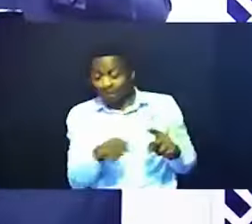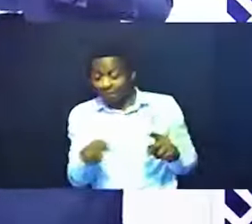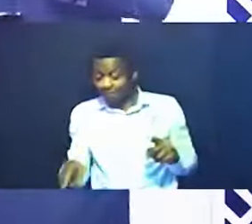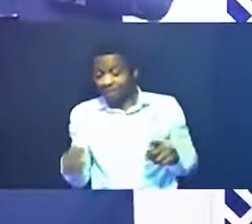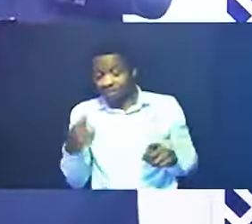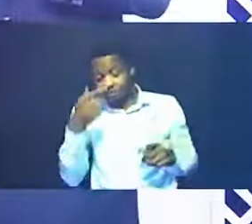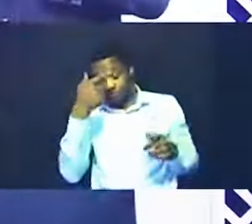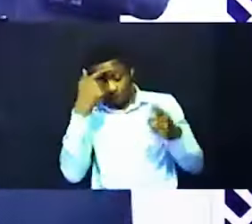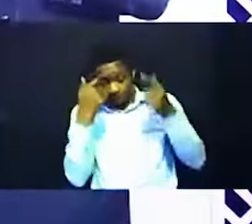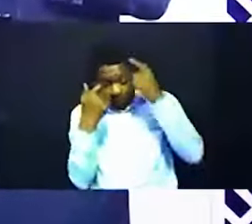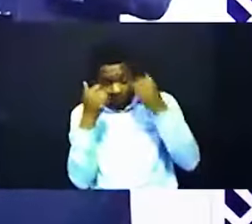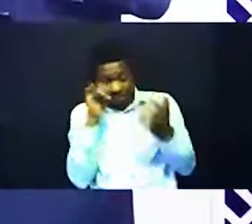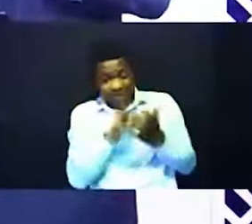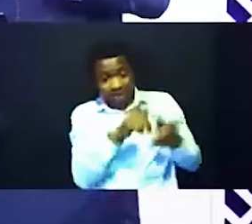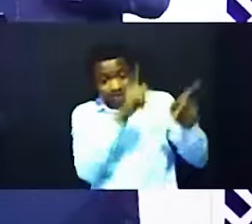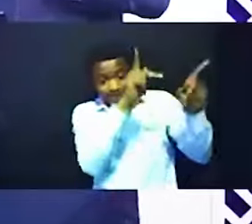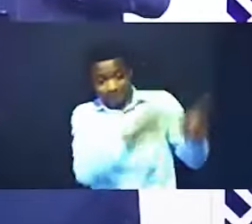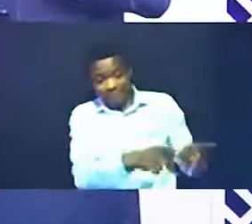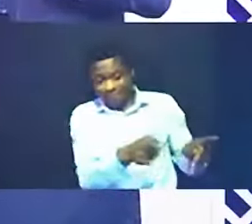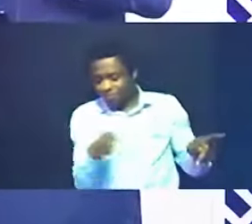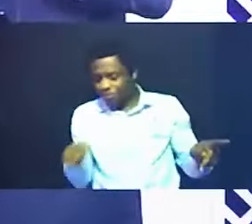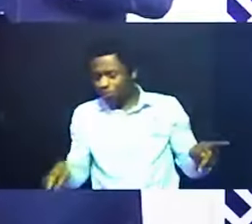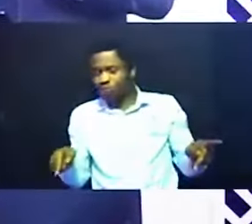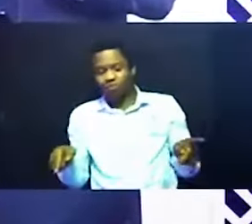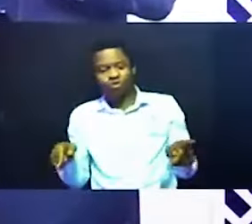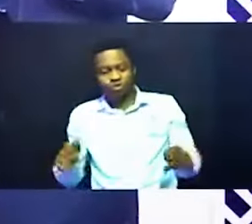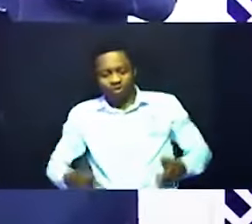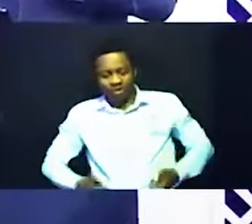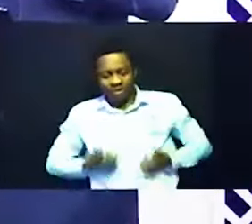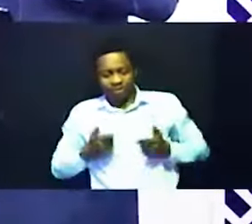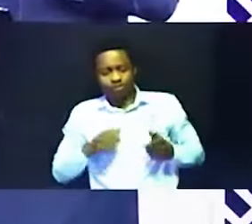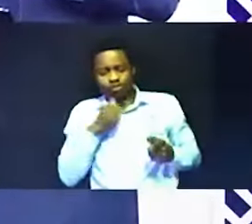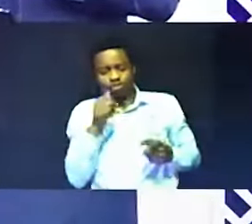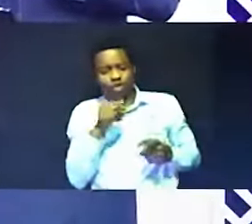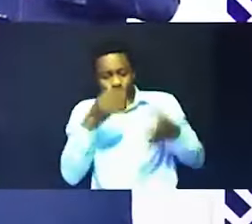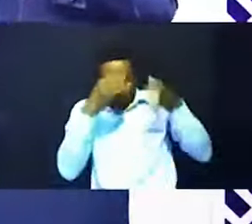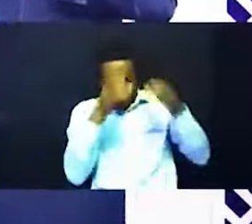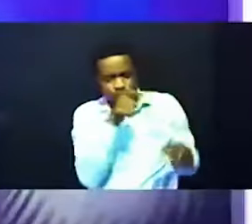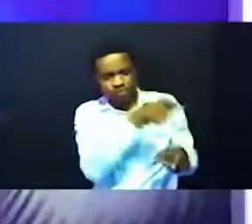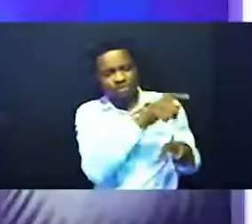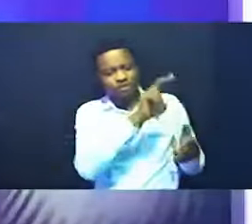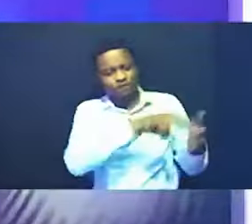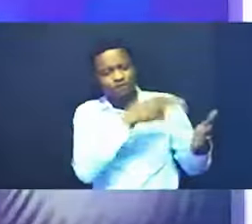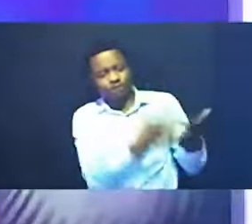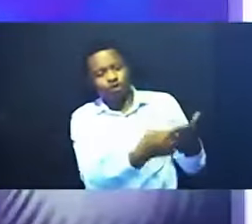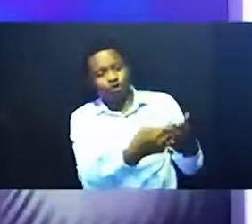that he doesn't put a stumbling block on the path of this weak